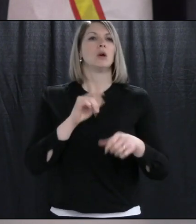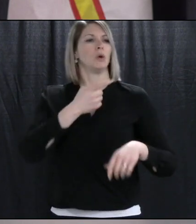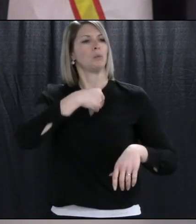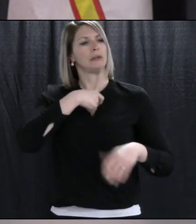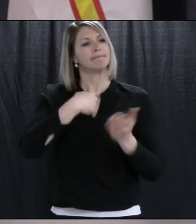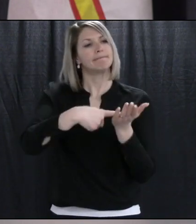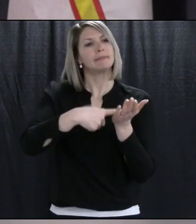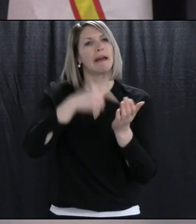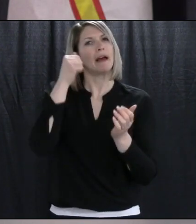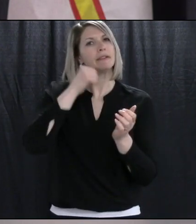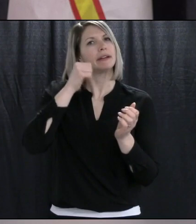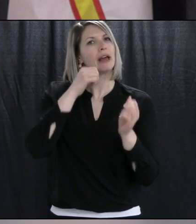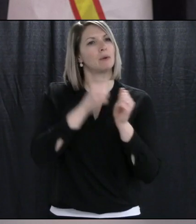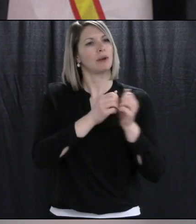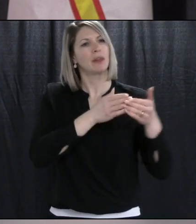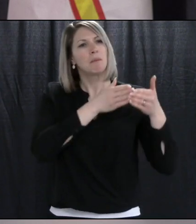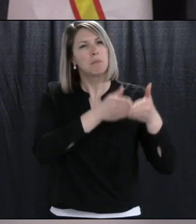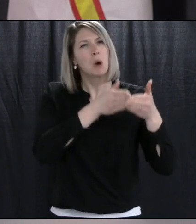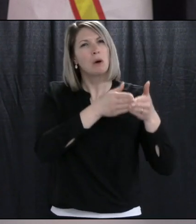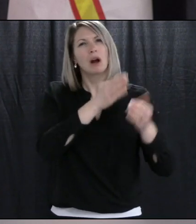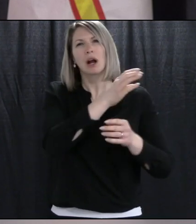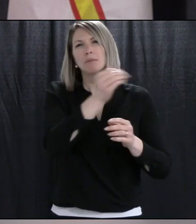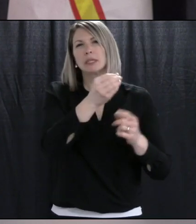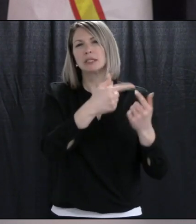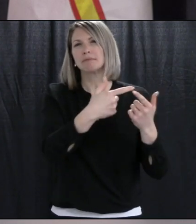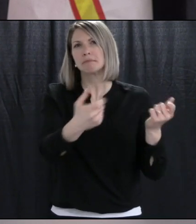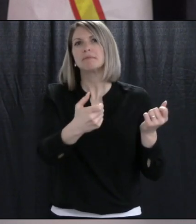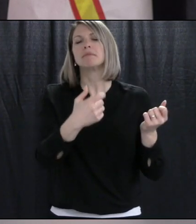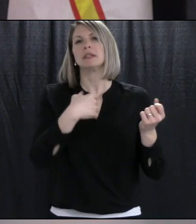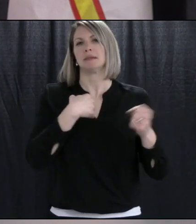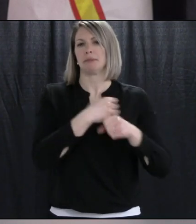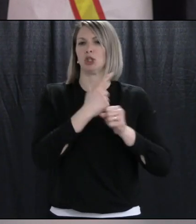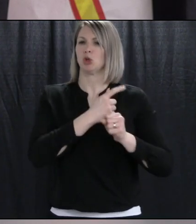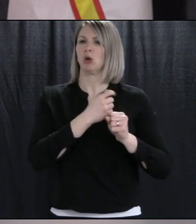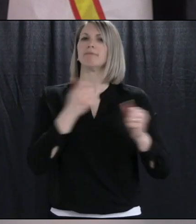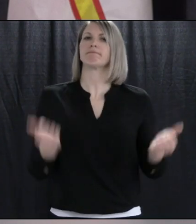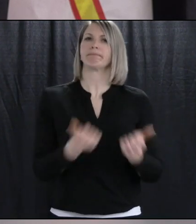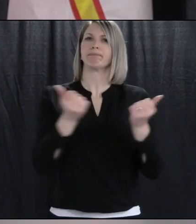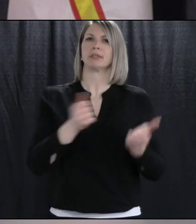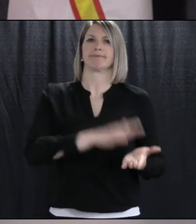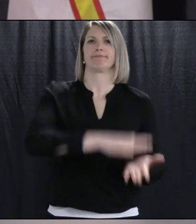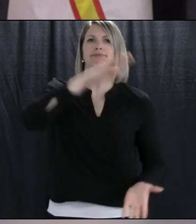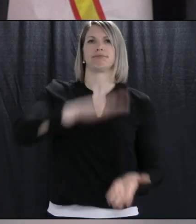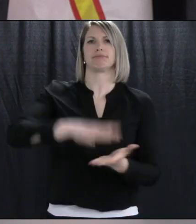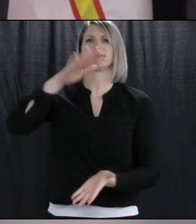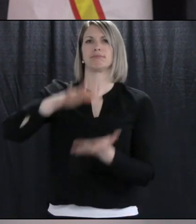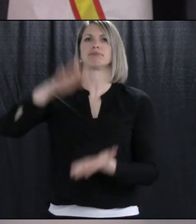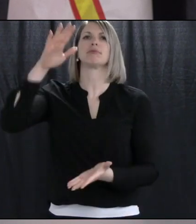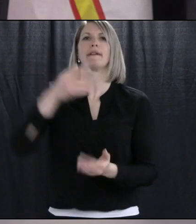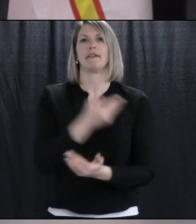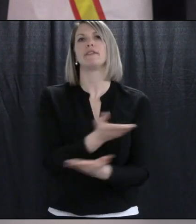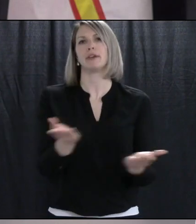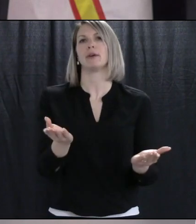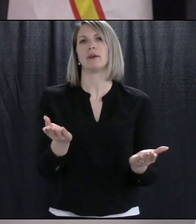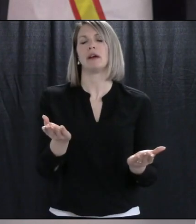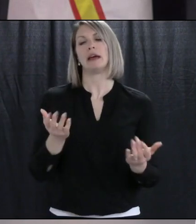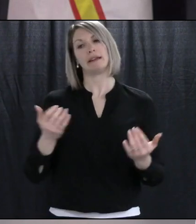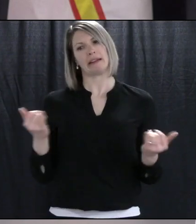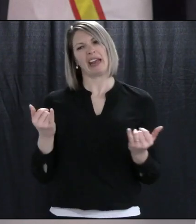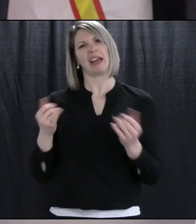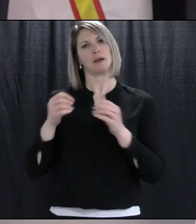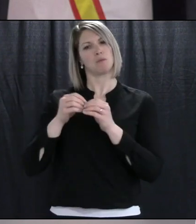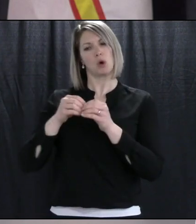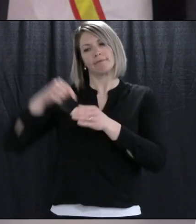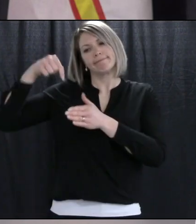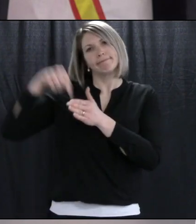to receive those goods. Details of today's announcements will be discussed and reviewed closely, and we will